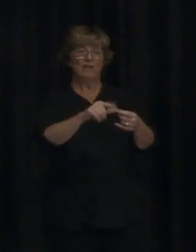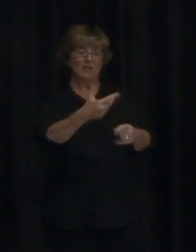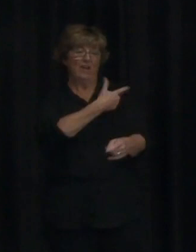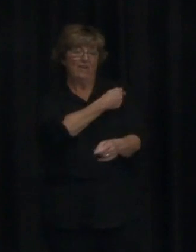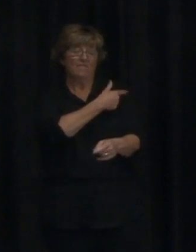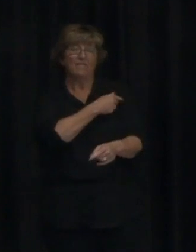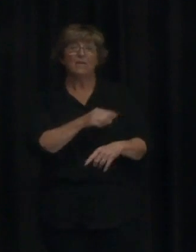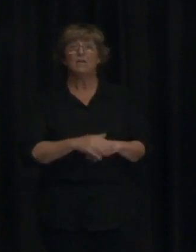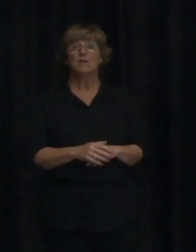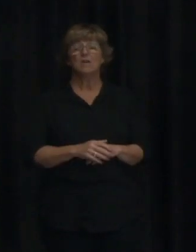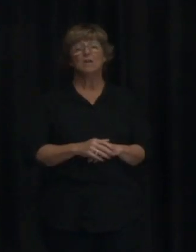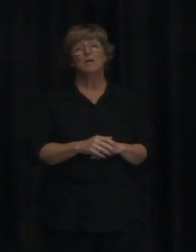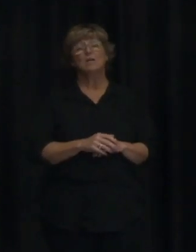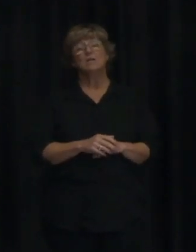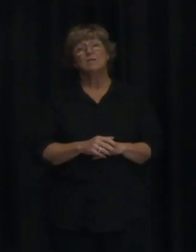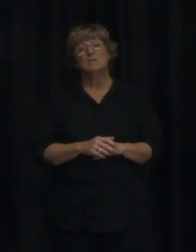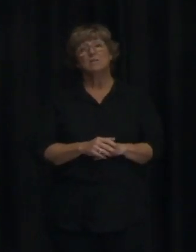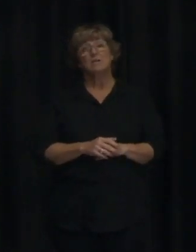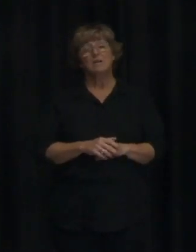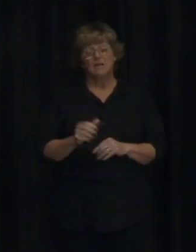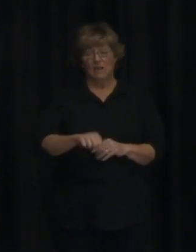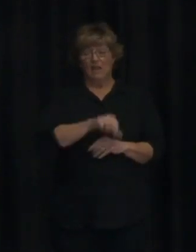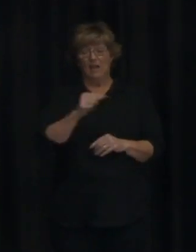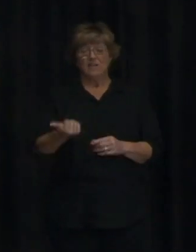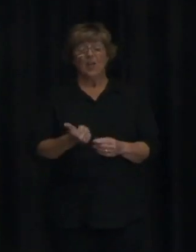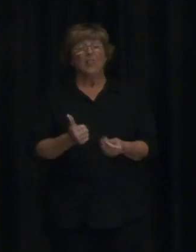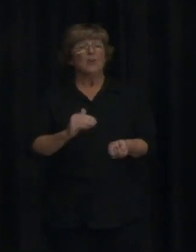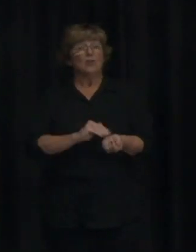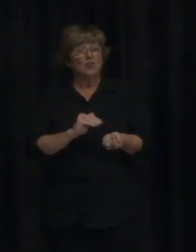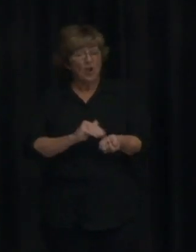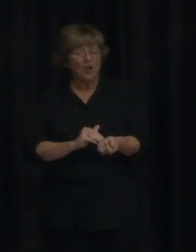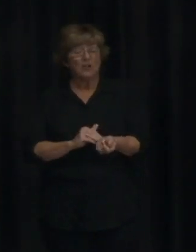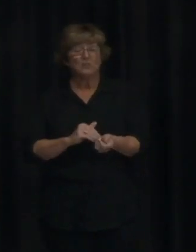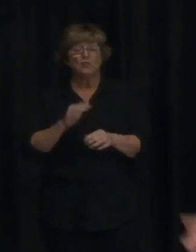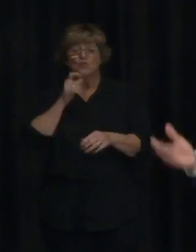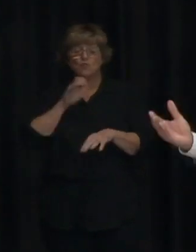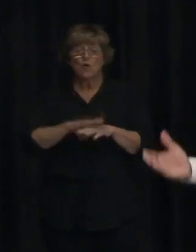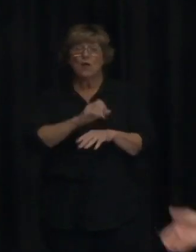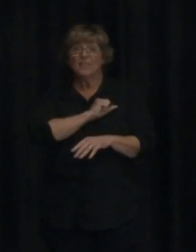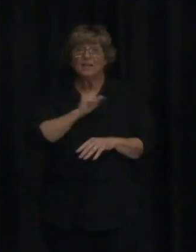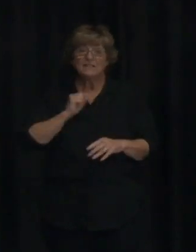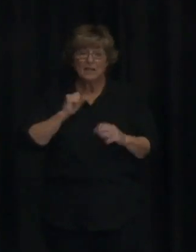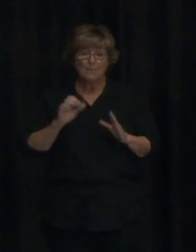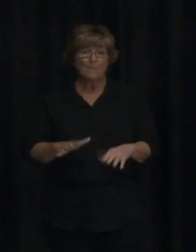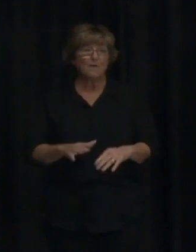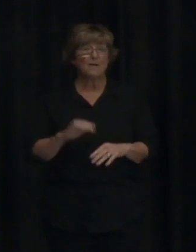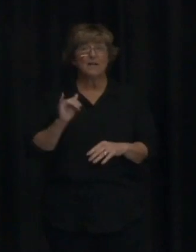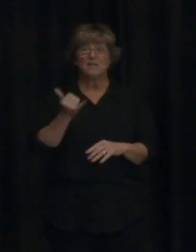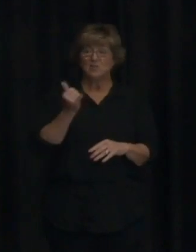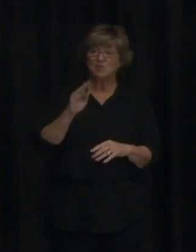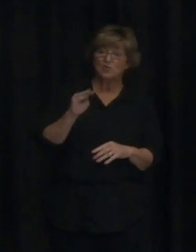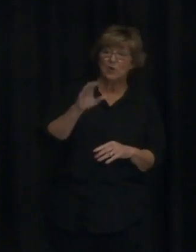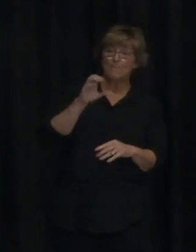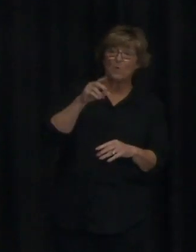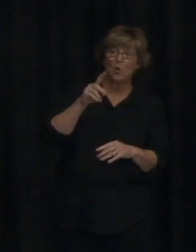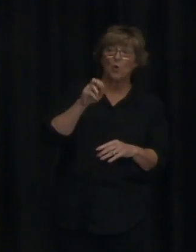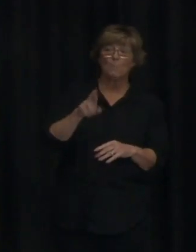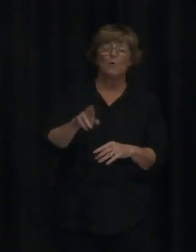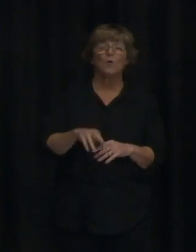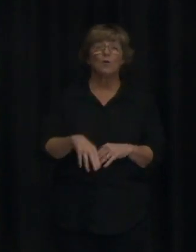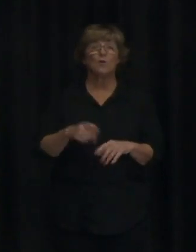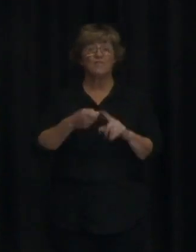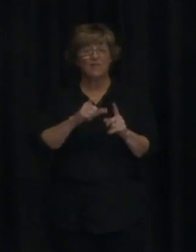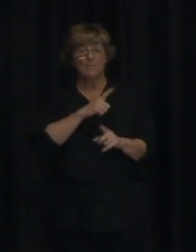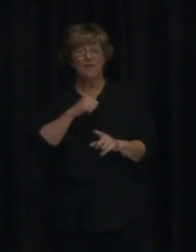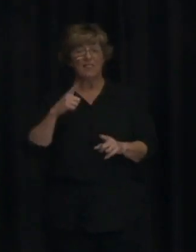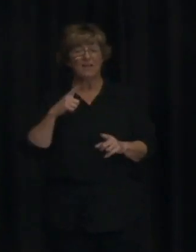Dr. Joaquin Arambula, who chairs our budget sub one, has similarly been involved. Folks like Jim Cooper from the